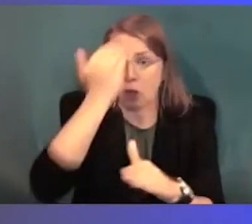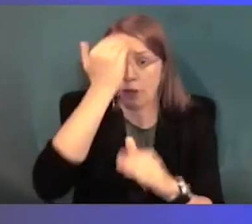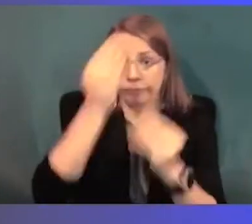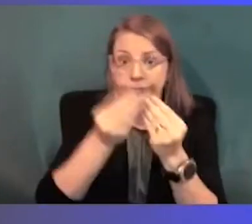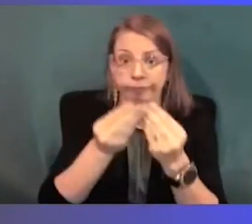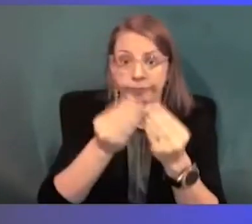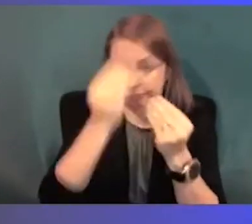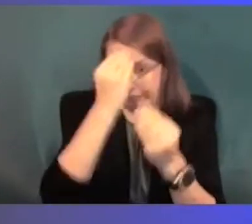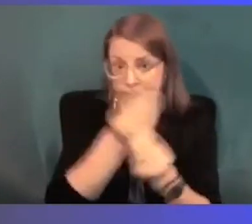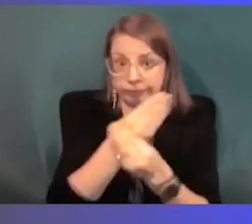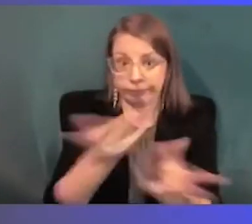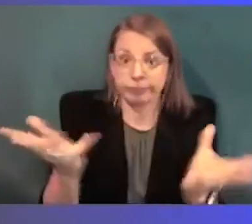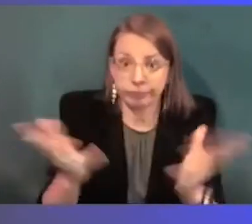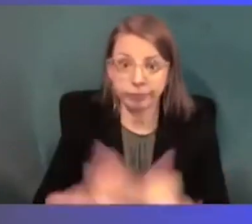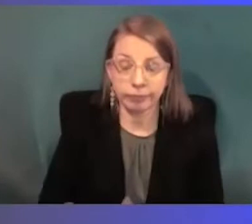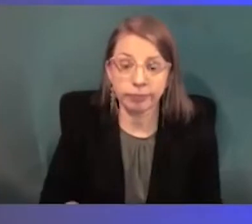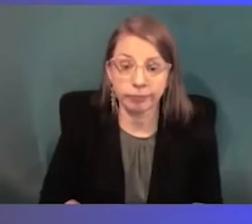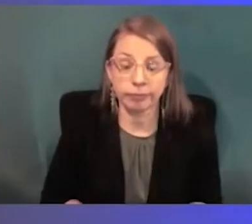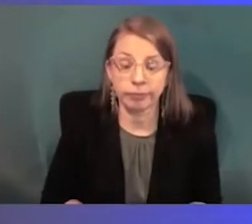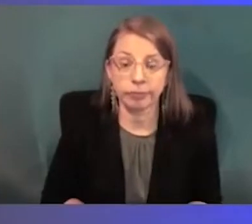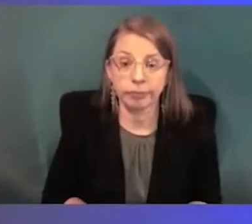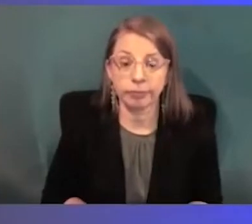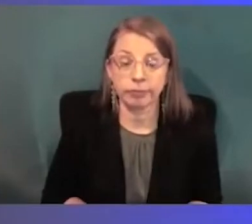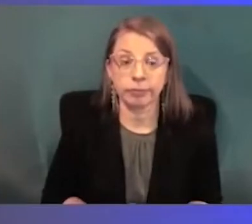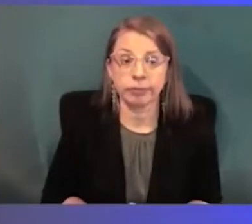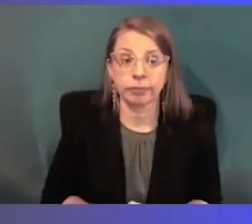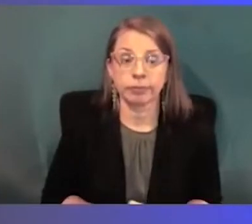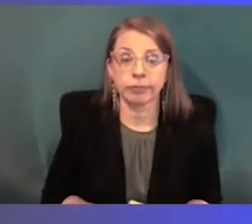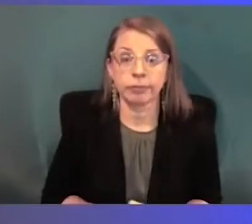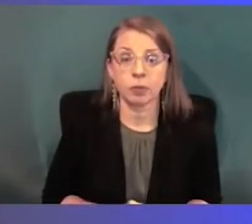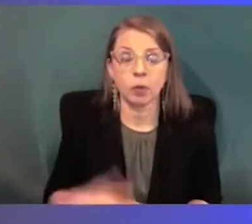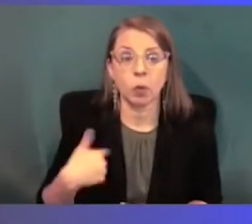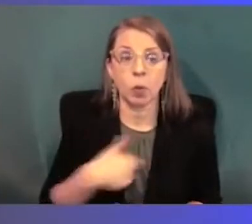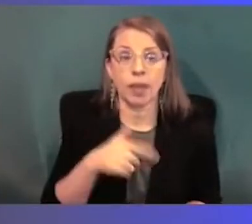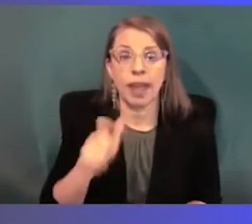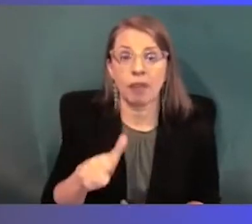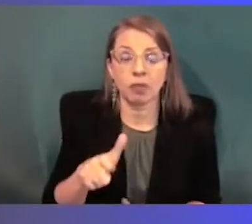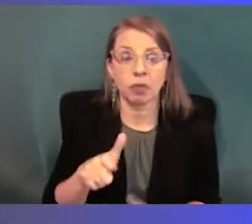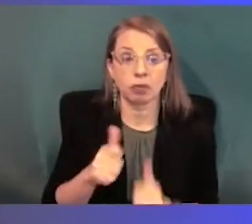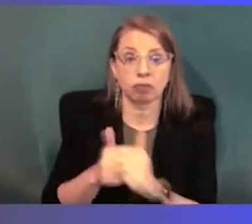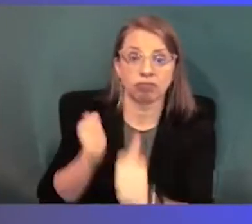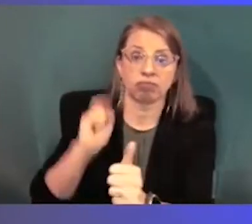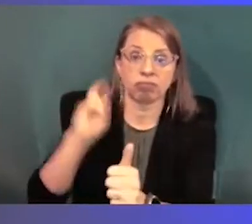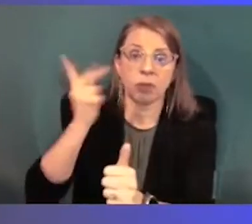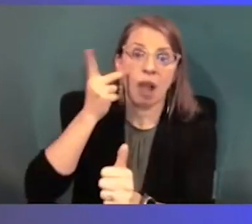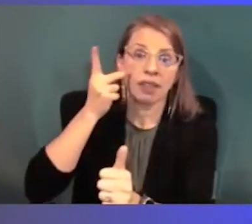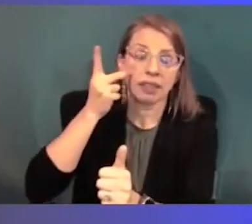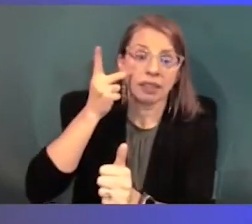it as well. And we have to get away from the politics in it, the